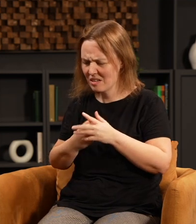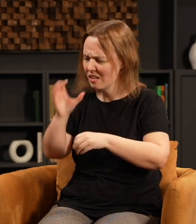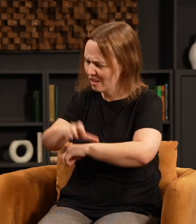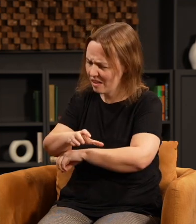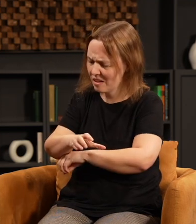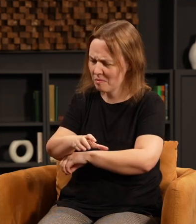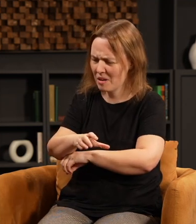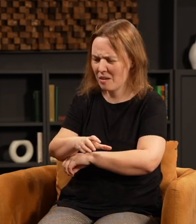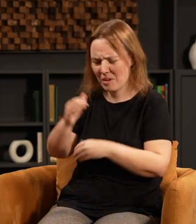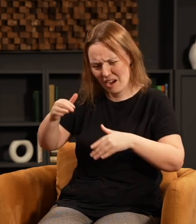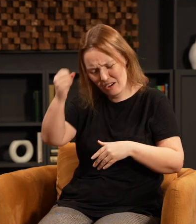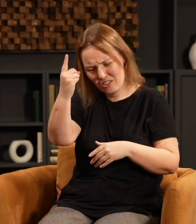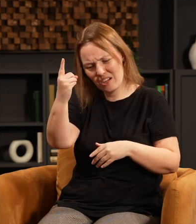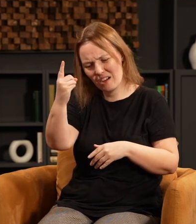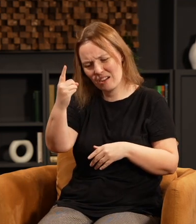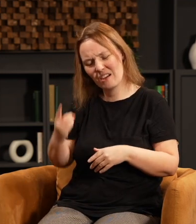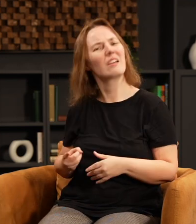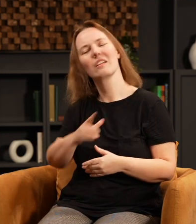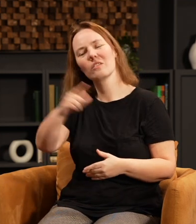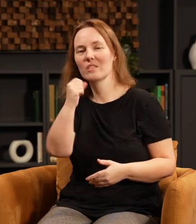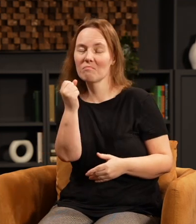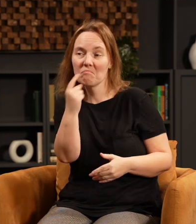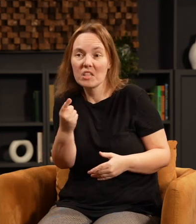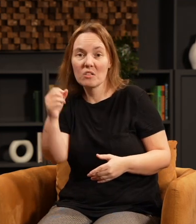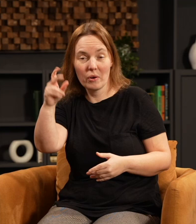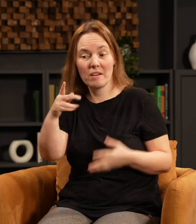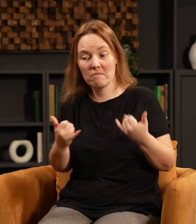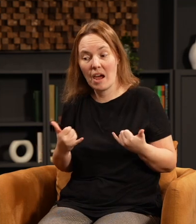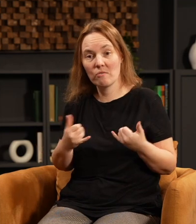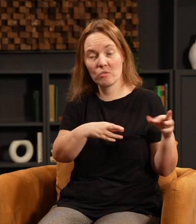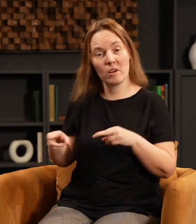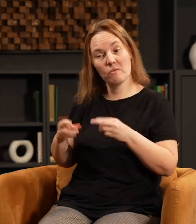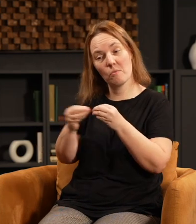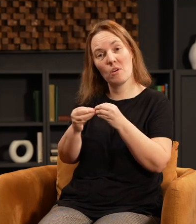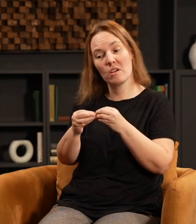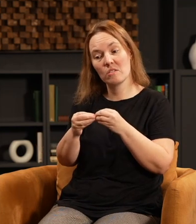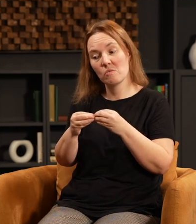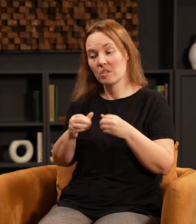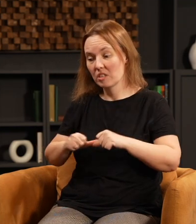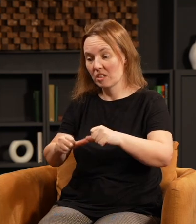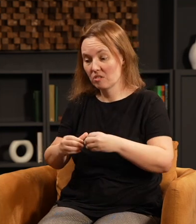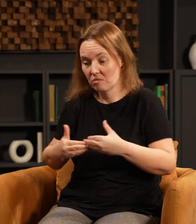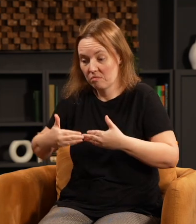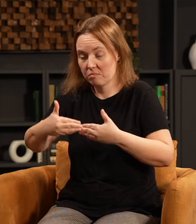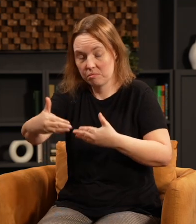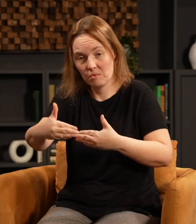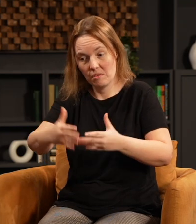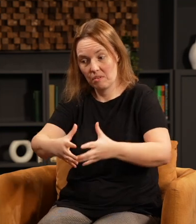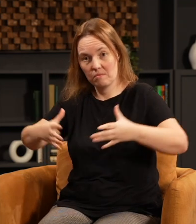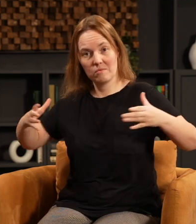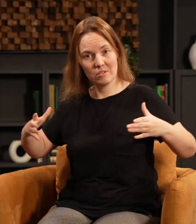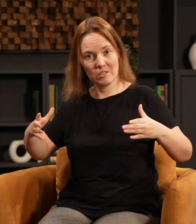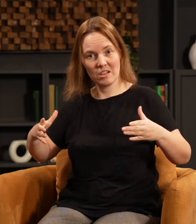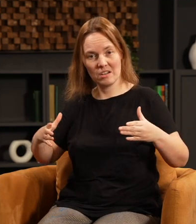who we are, how life is meant to work. And the Lord says, okay, now you're ready for a little more. And so we continue to advance and expand that fullness that the Lord wants for our